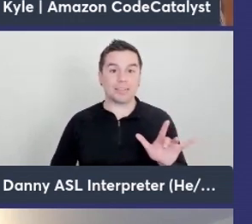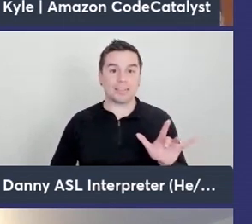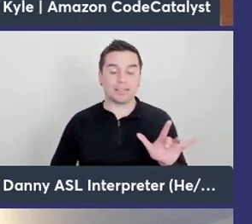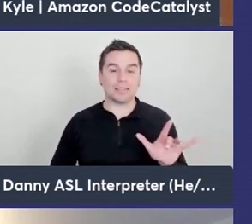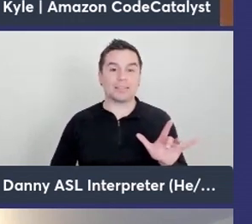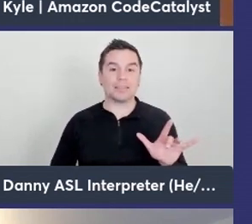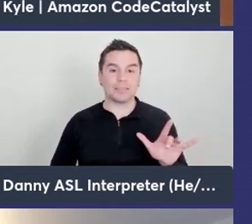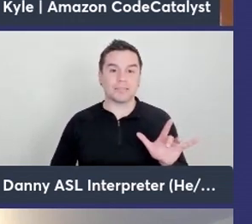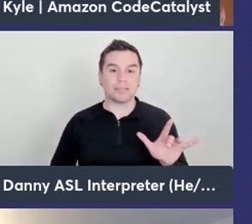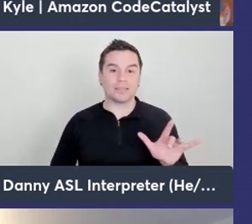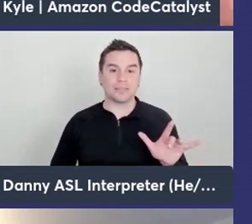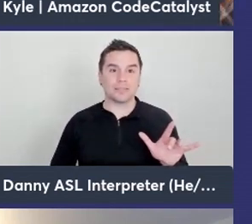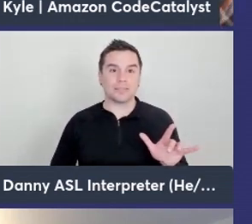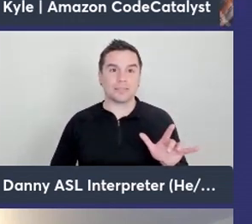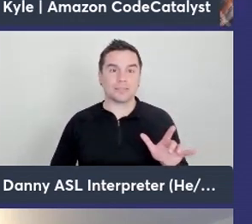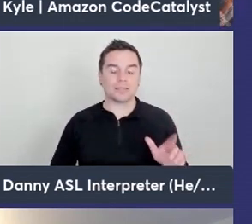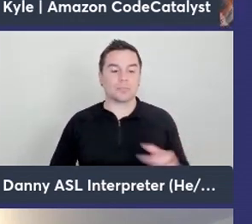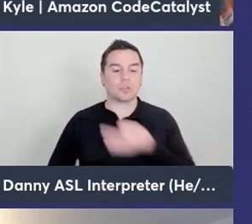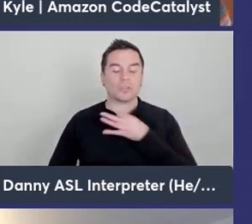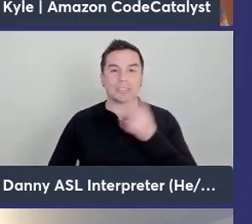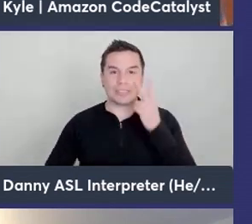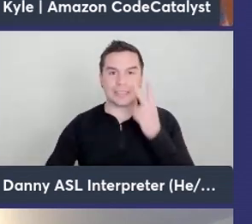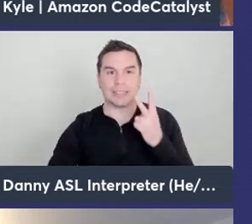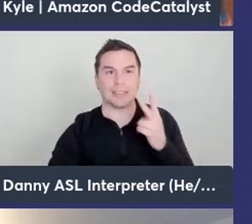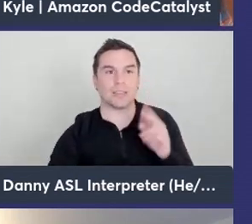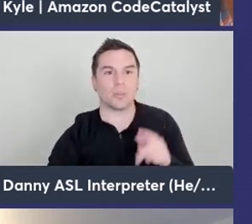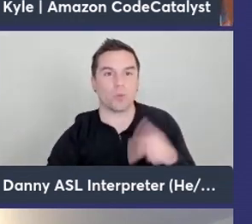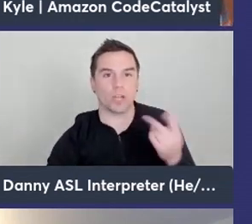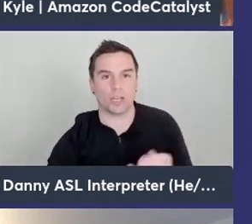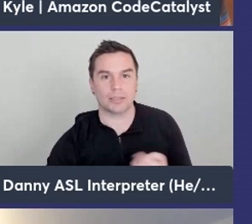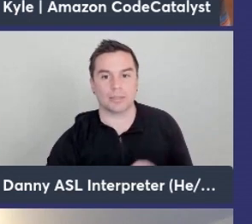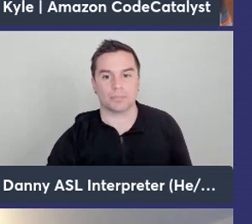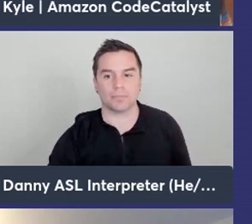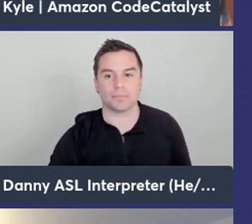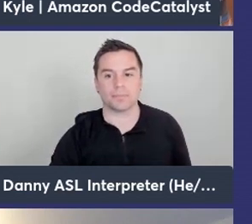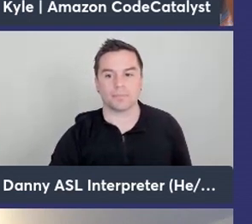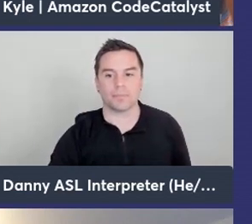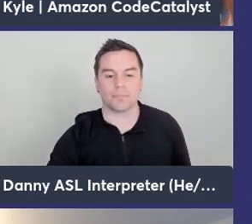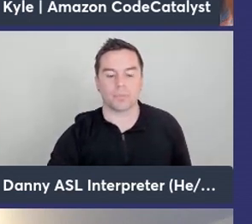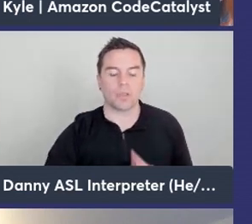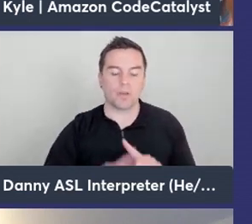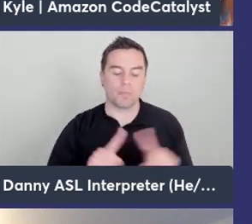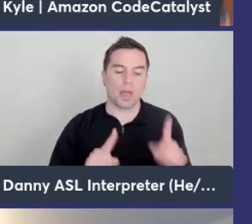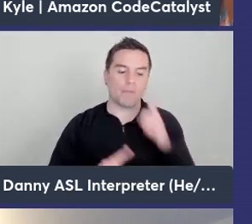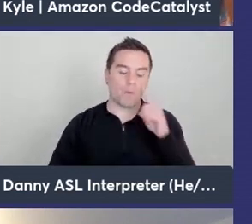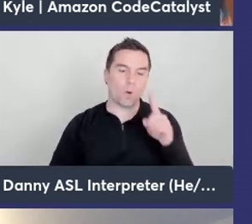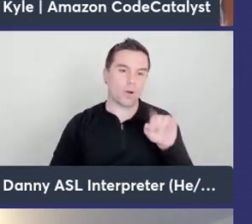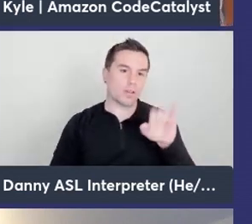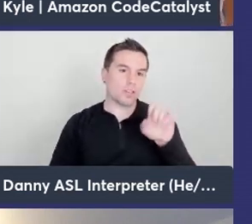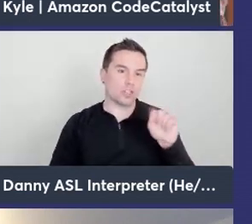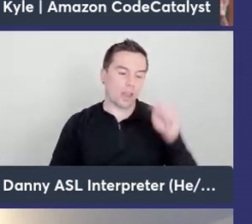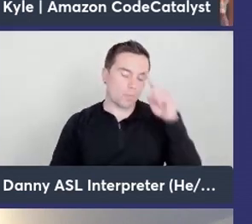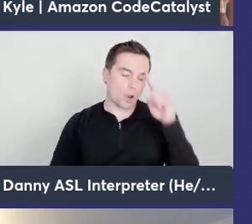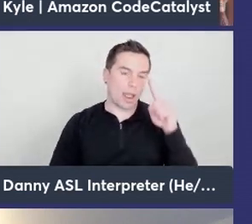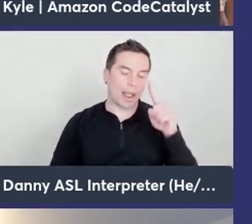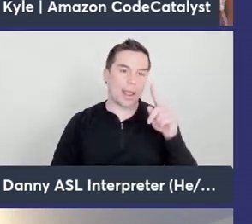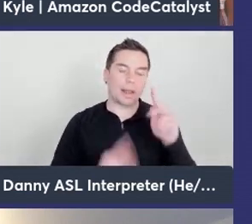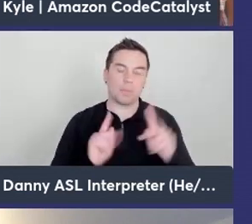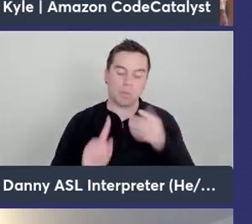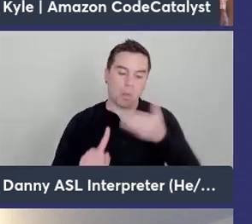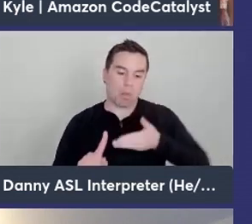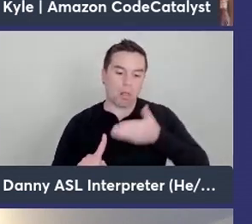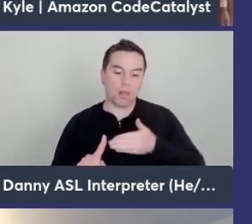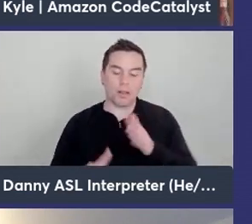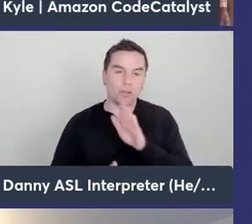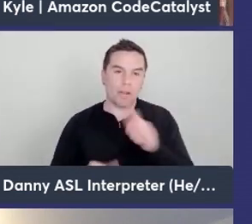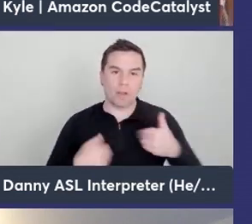the projects that belong to that space. So for the JetBrains loyalist, you never actually even have to go to the browser to do the